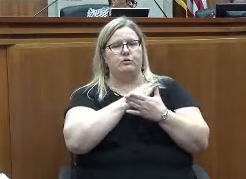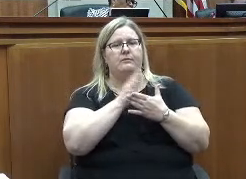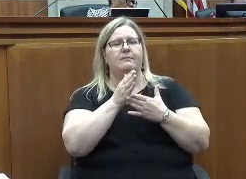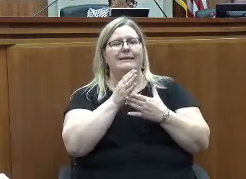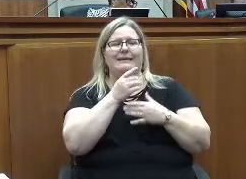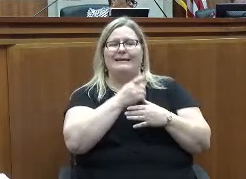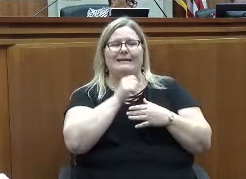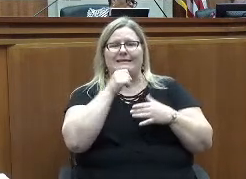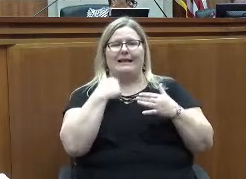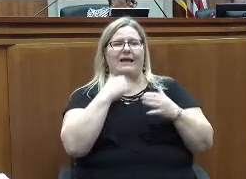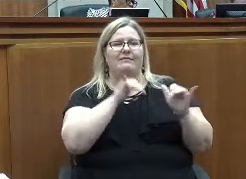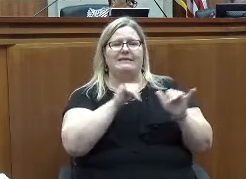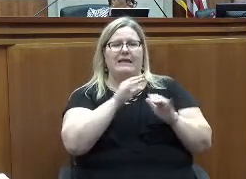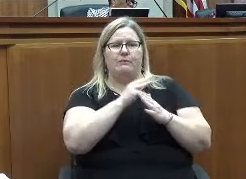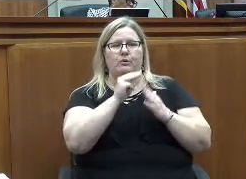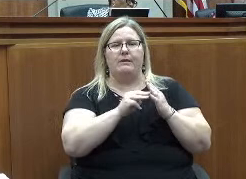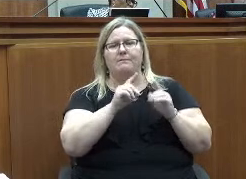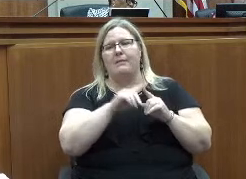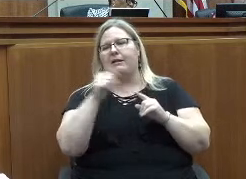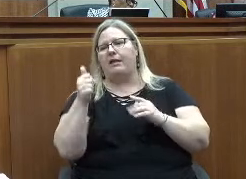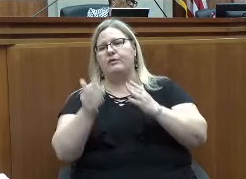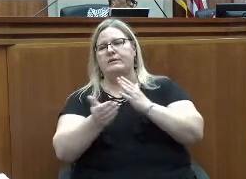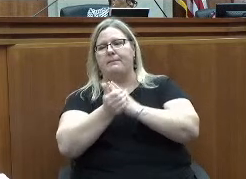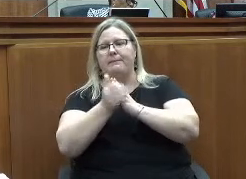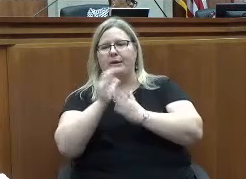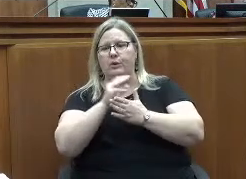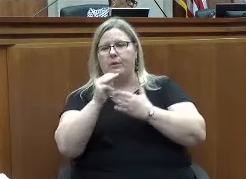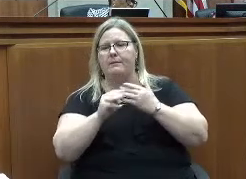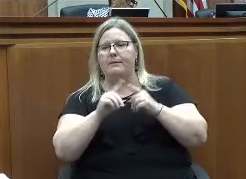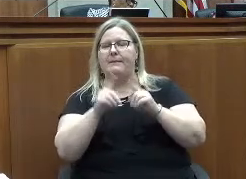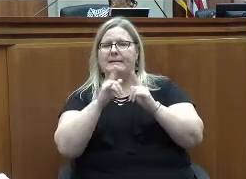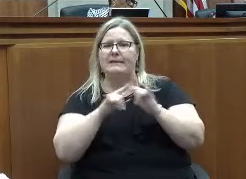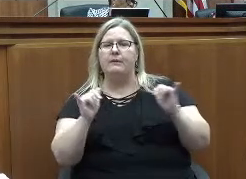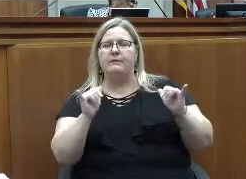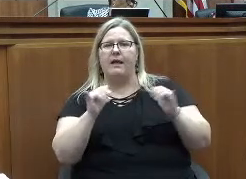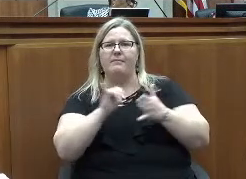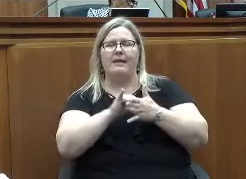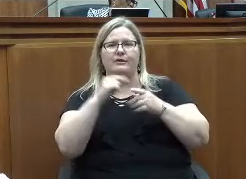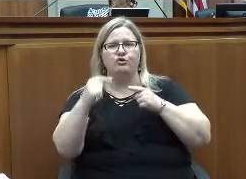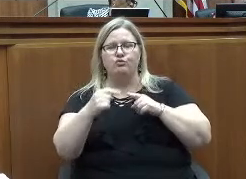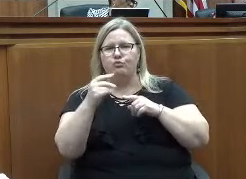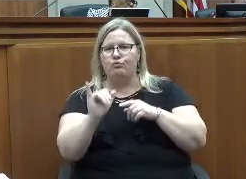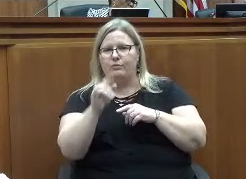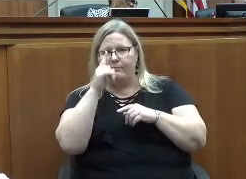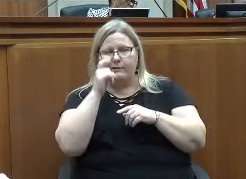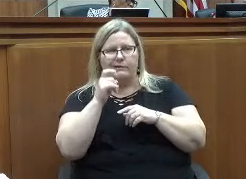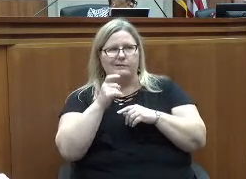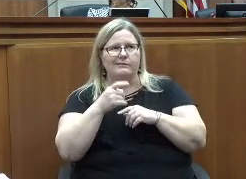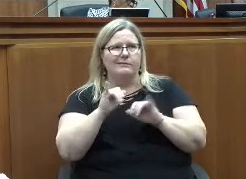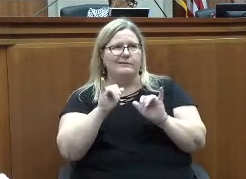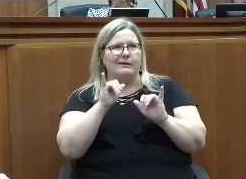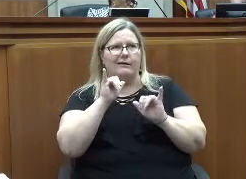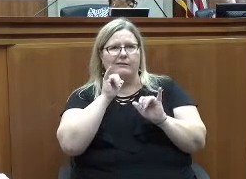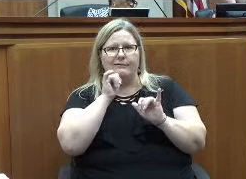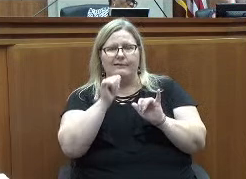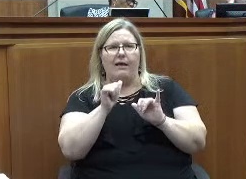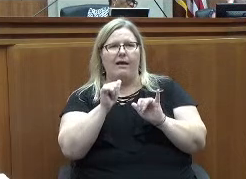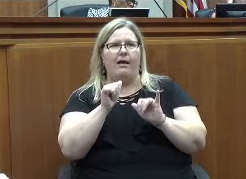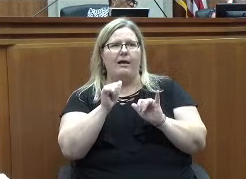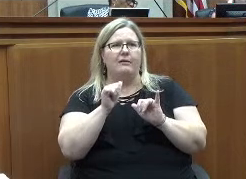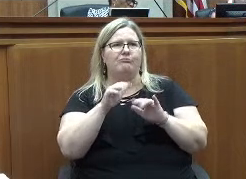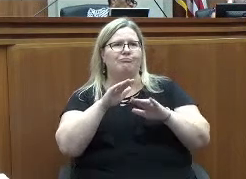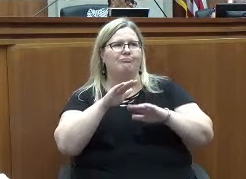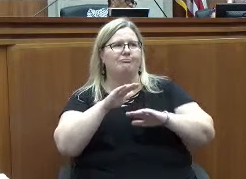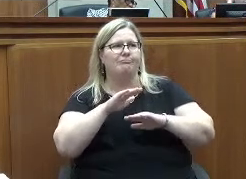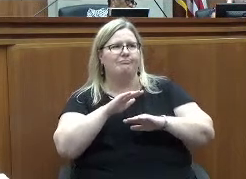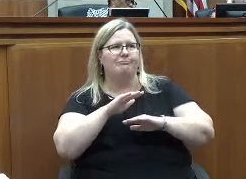his age, but another supplemental curriculum. But at the same time, that's a struggle because it still doesn't do justice as to